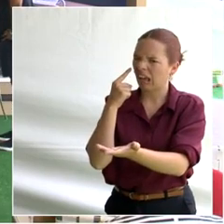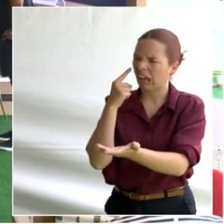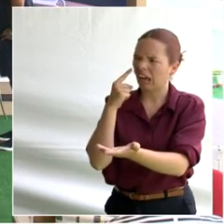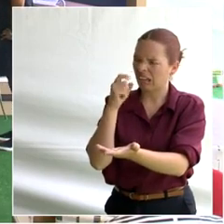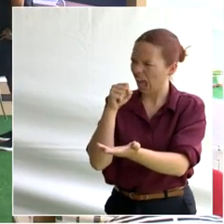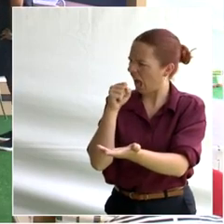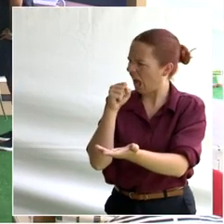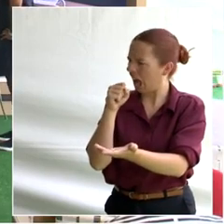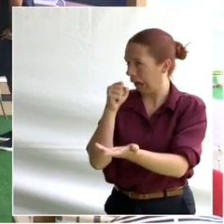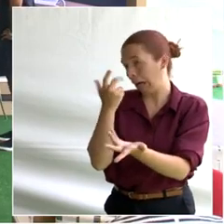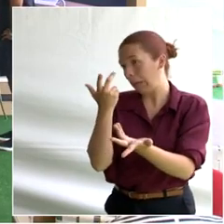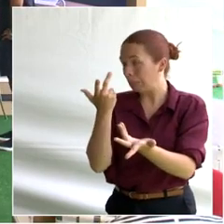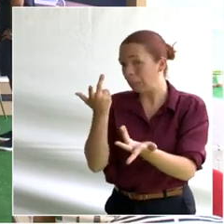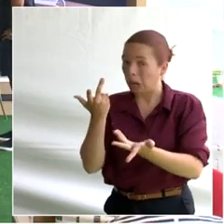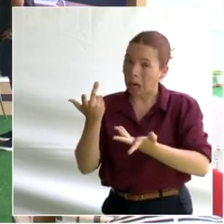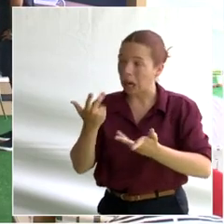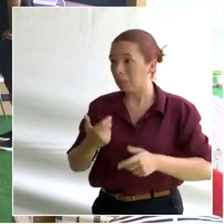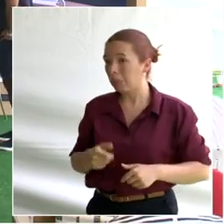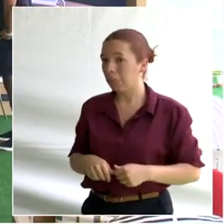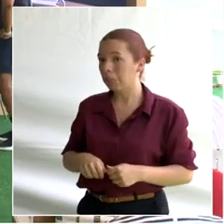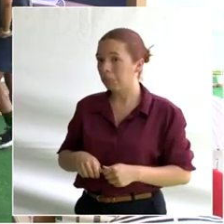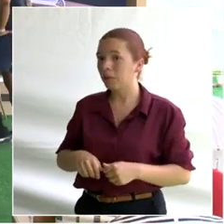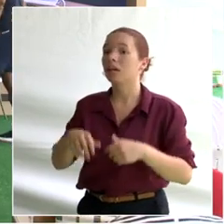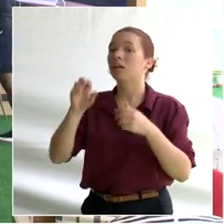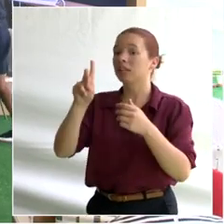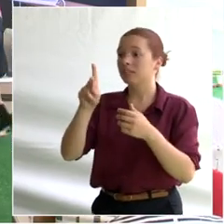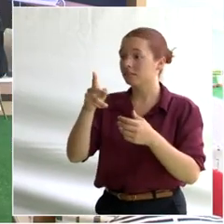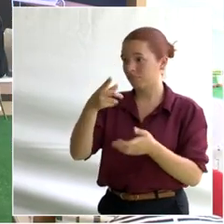Okay, so can you please pick up 1 chip?